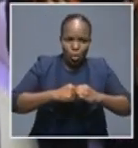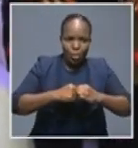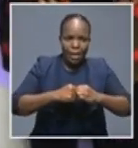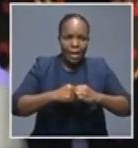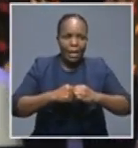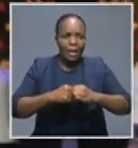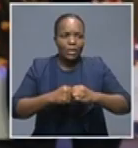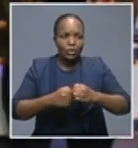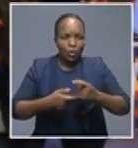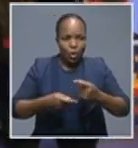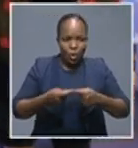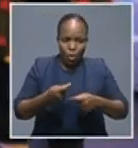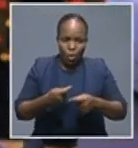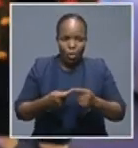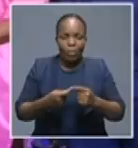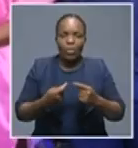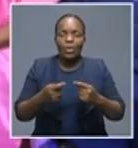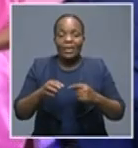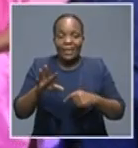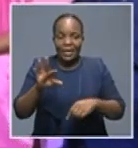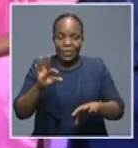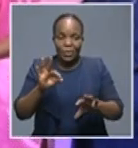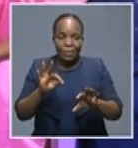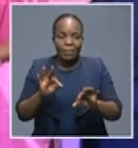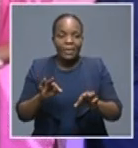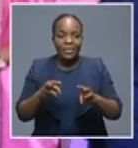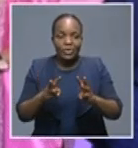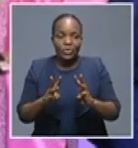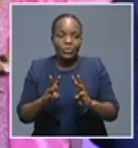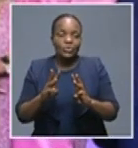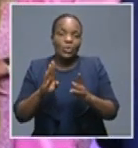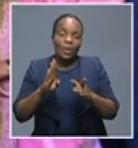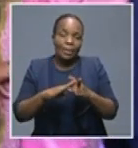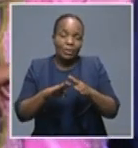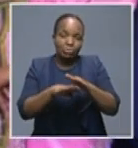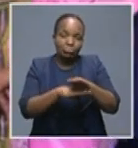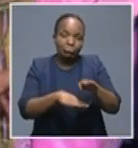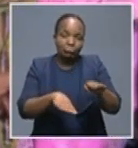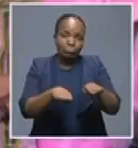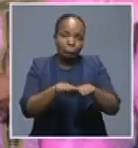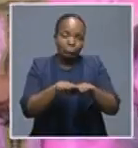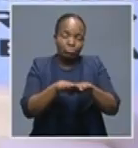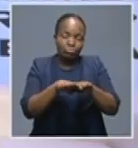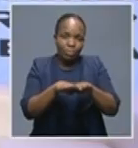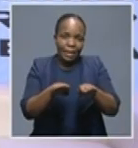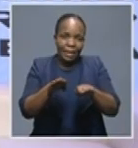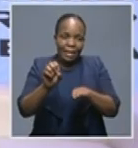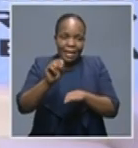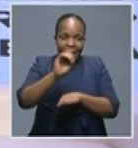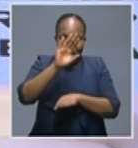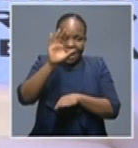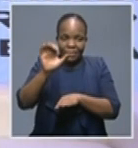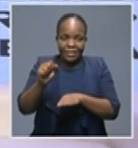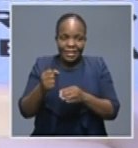the most identified issues when it comes to speaking about the implementation of the African Free